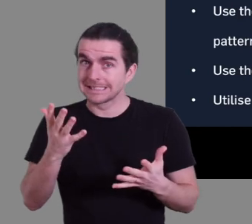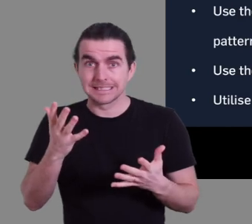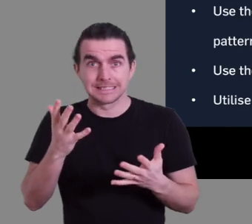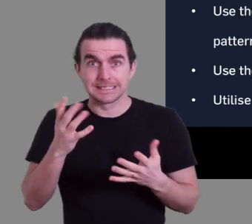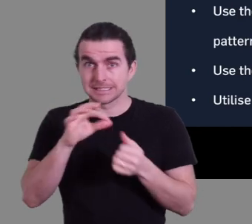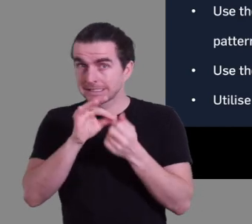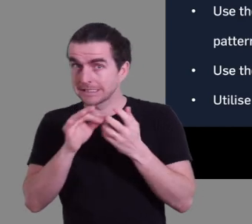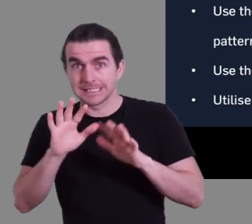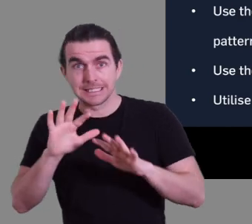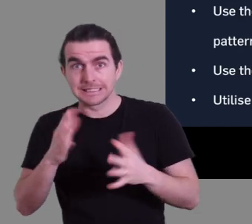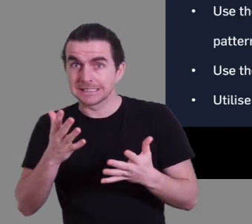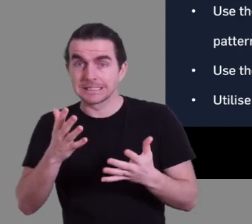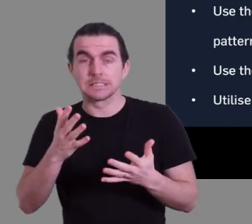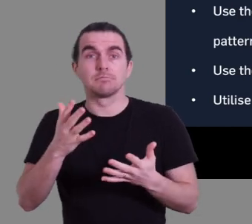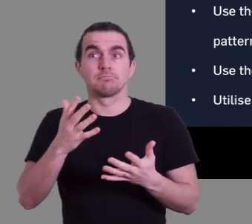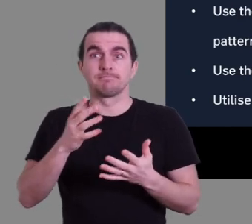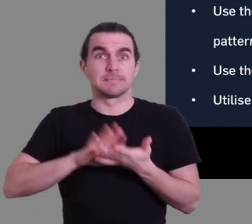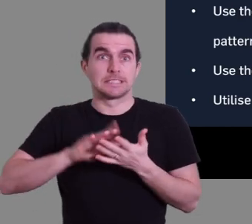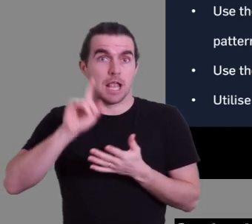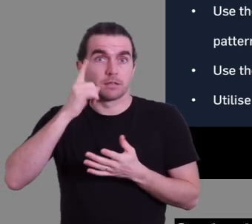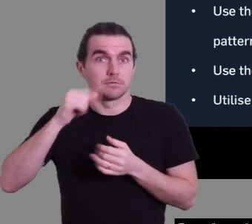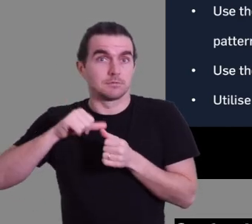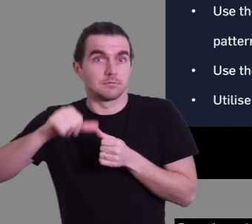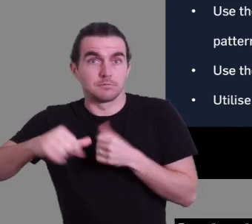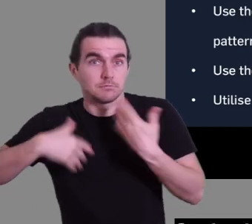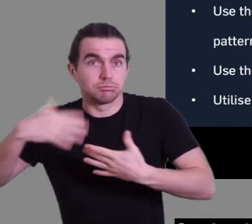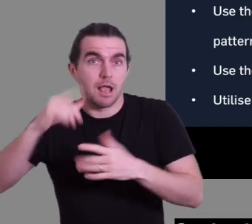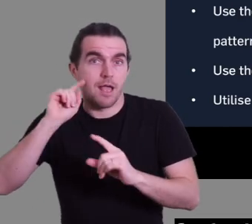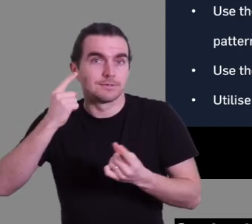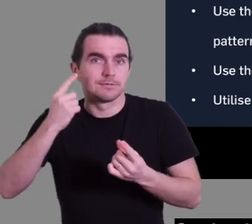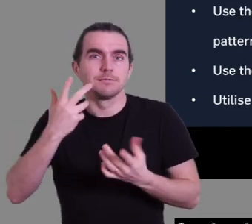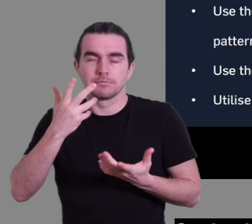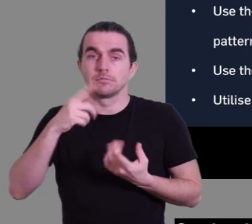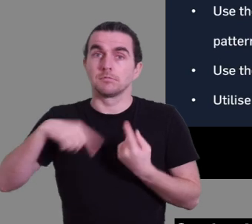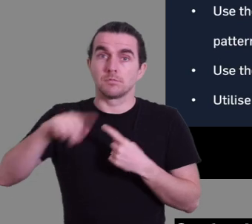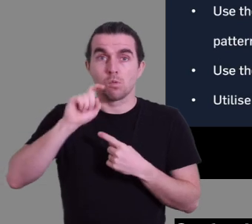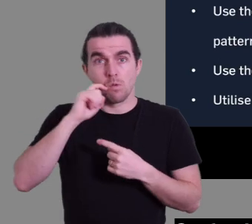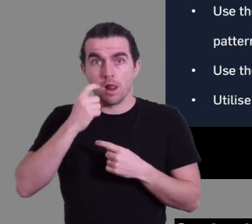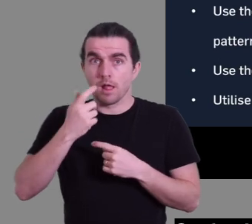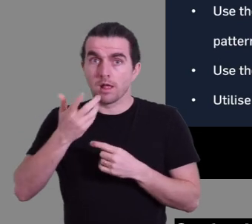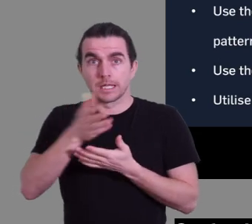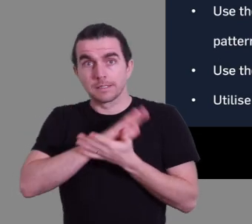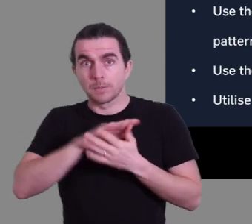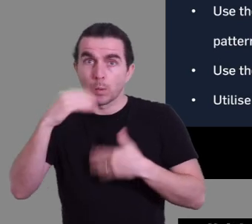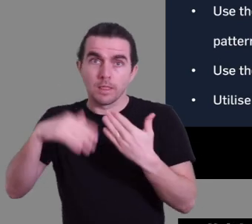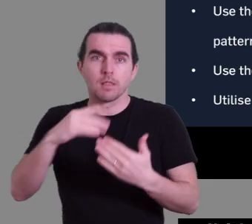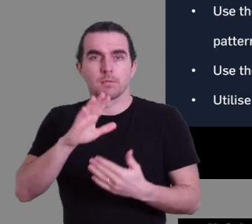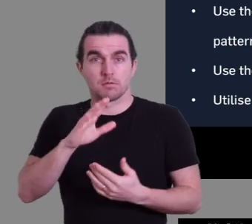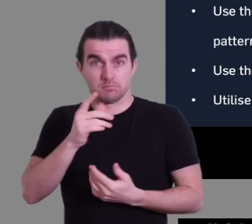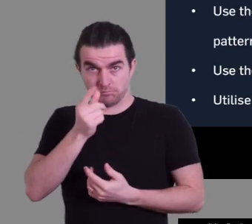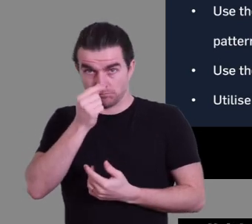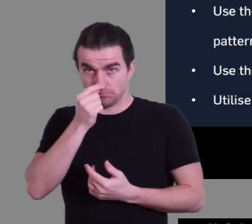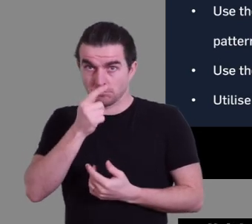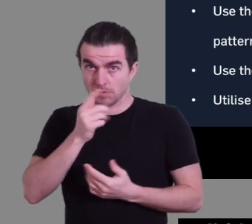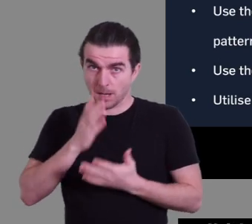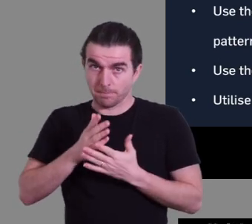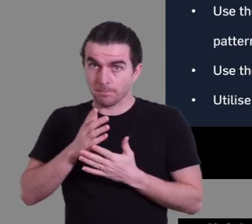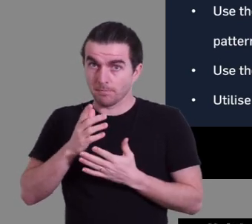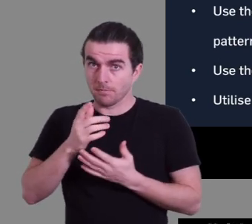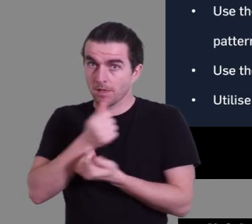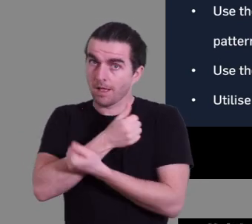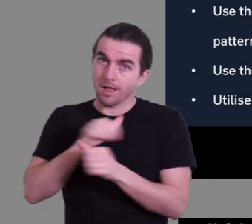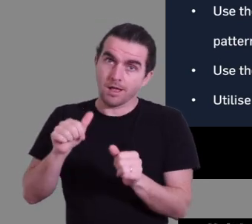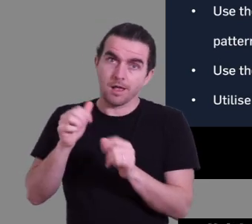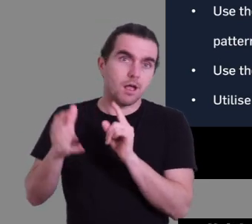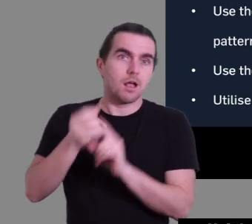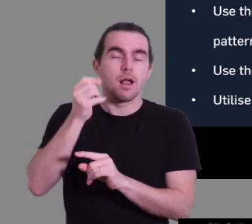don't get some parts in, you won't get to the next part. So, for instance, if all your players aren't smoothing it out, well, it's unlikely you'll